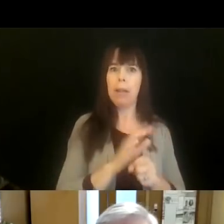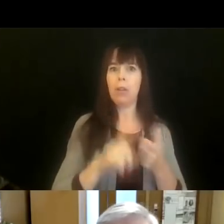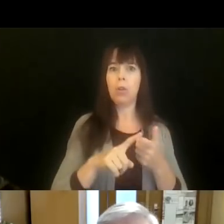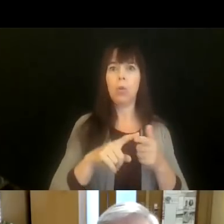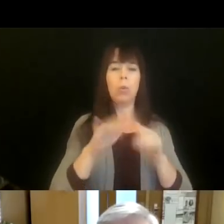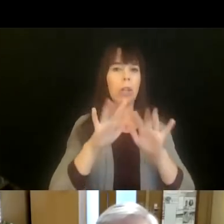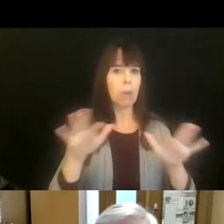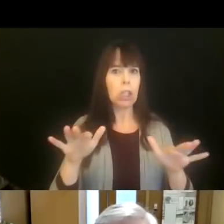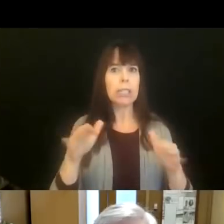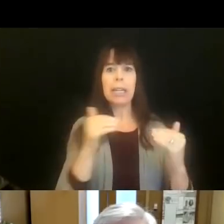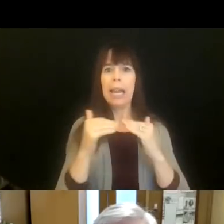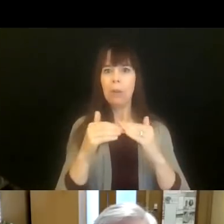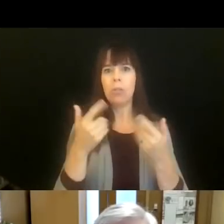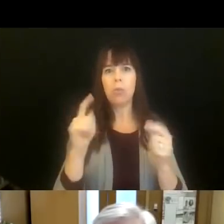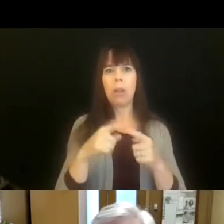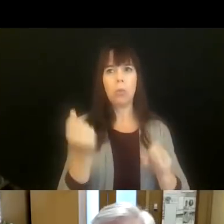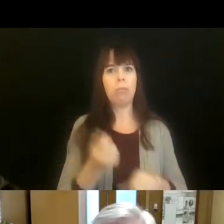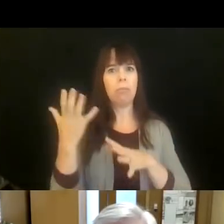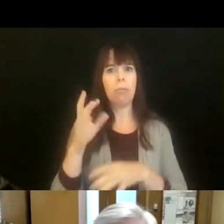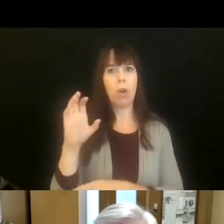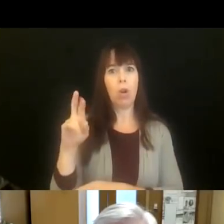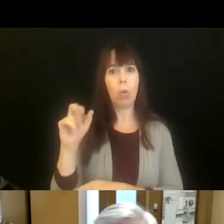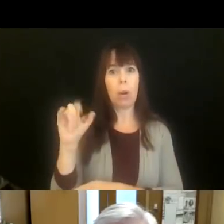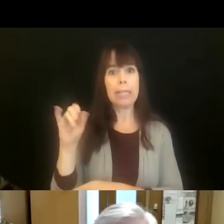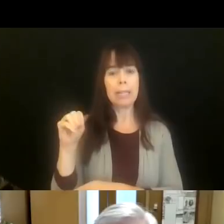the elimination of racism and discrimination.